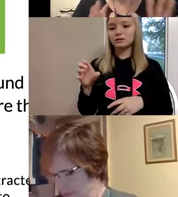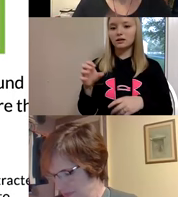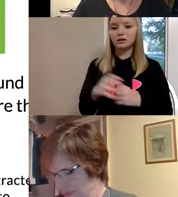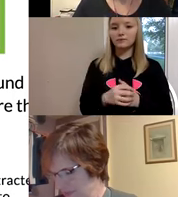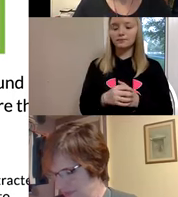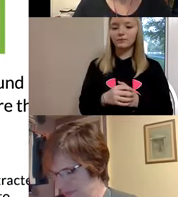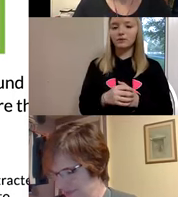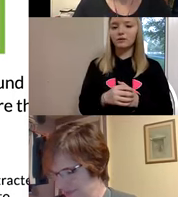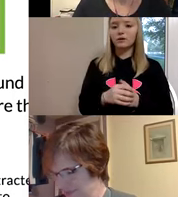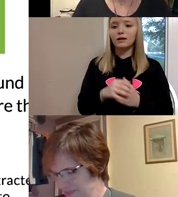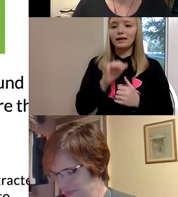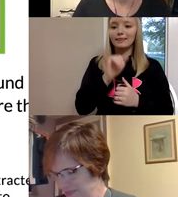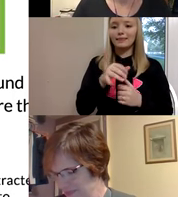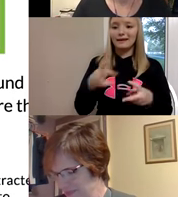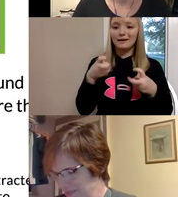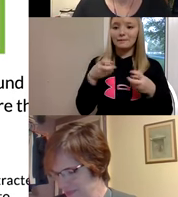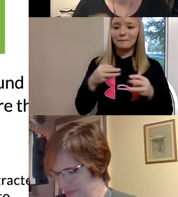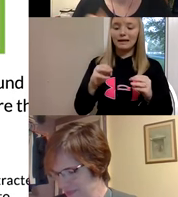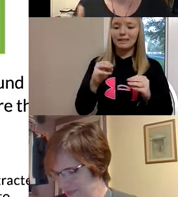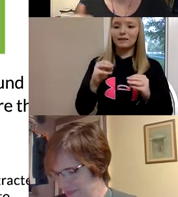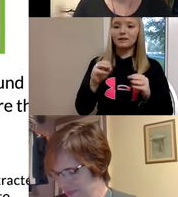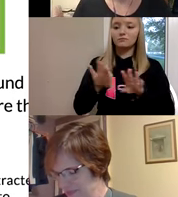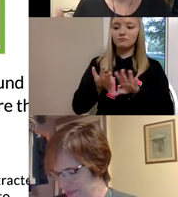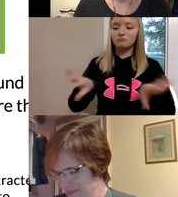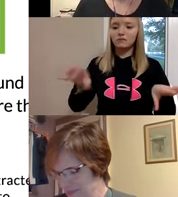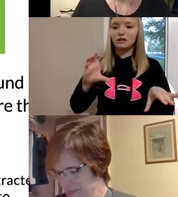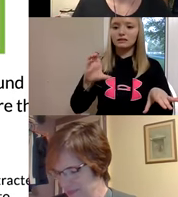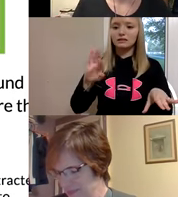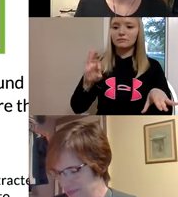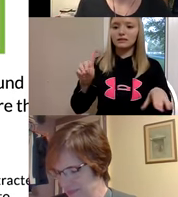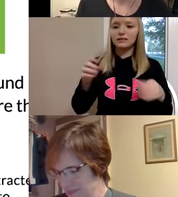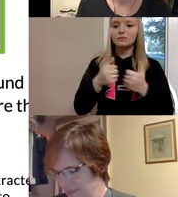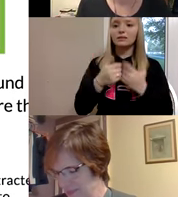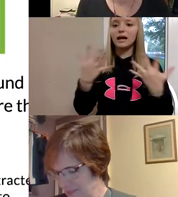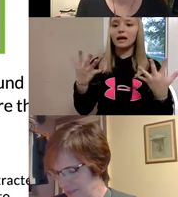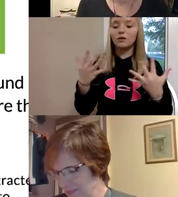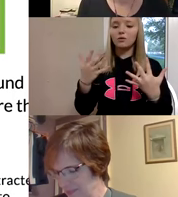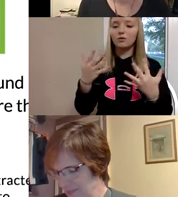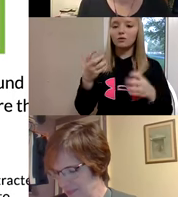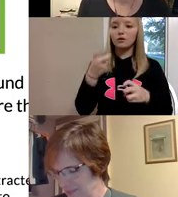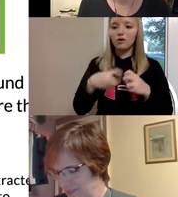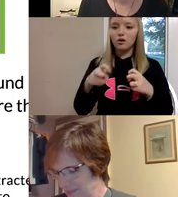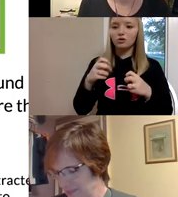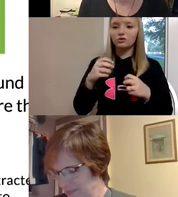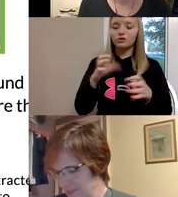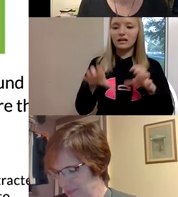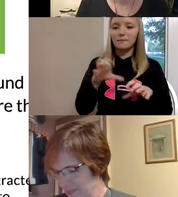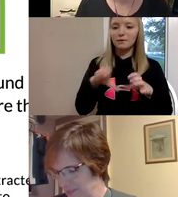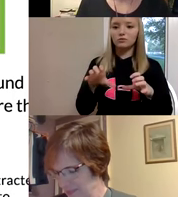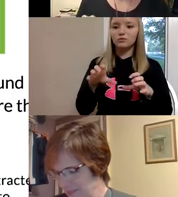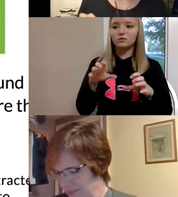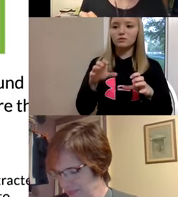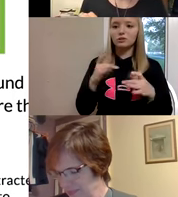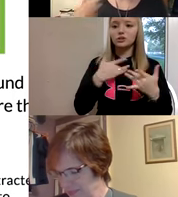this extraction method separates the CBD without the use of harsh chemicals, which is the typical method of CBD isolate